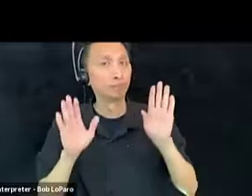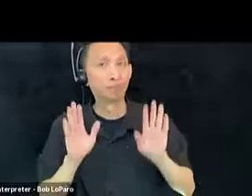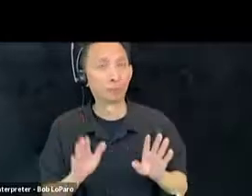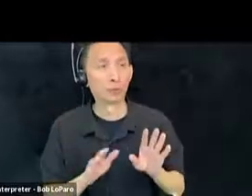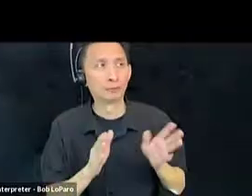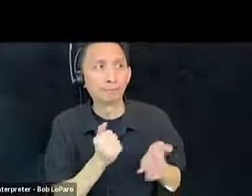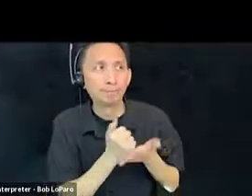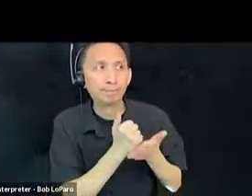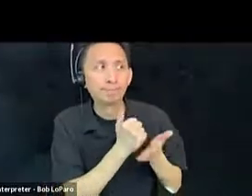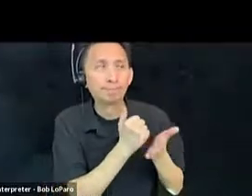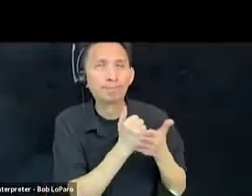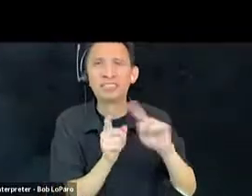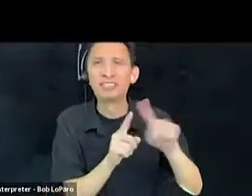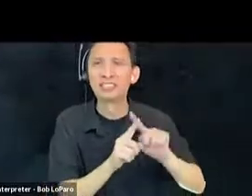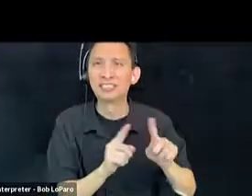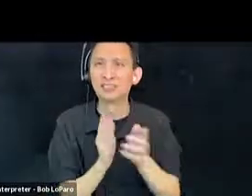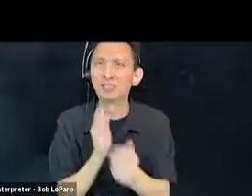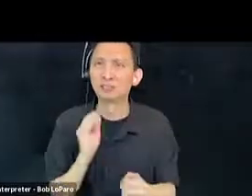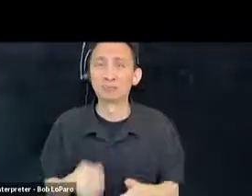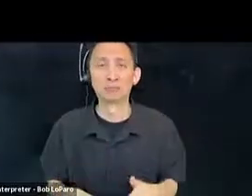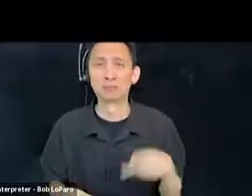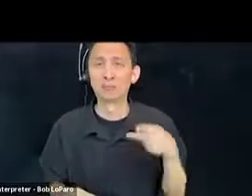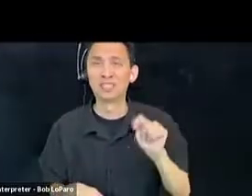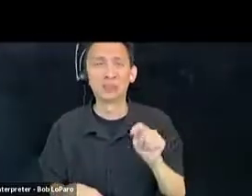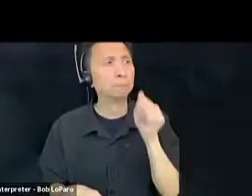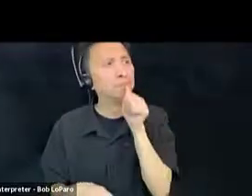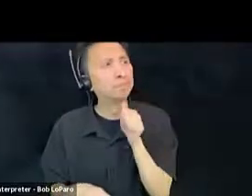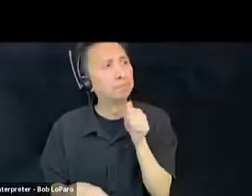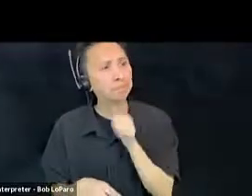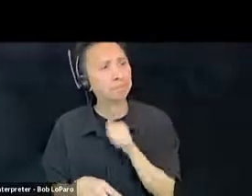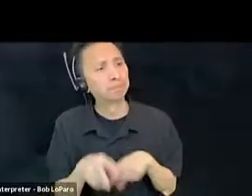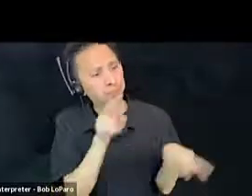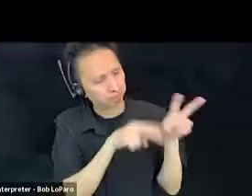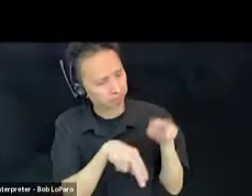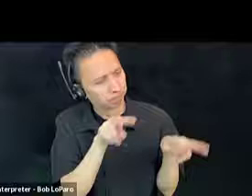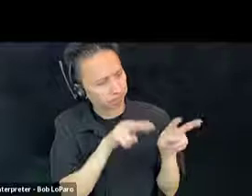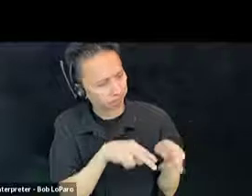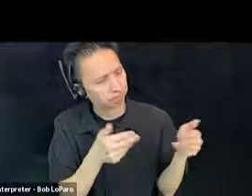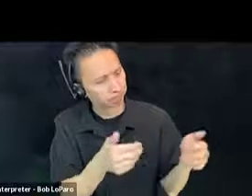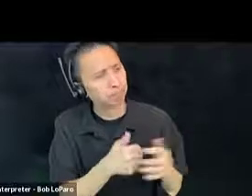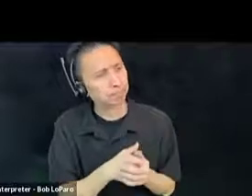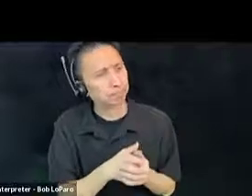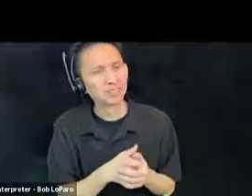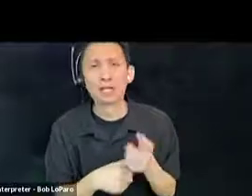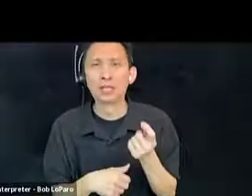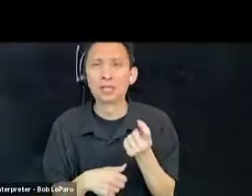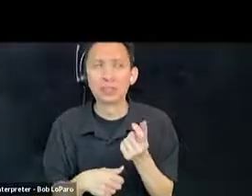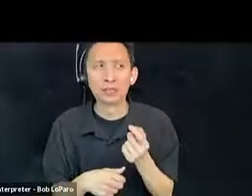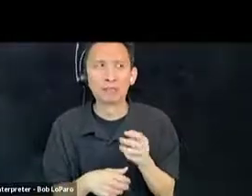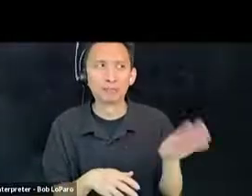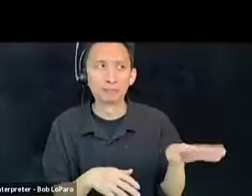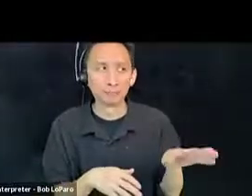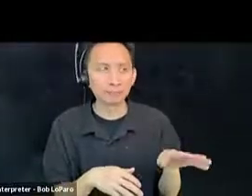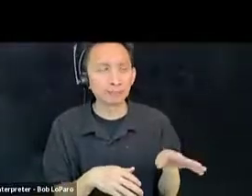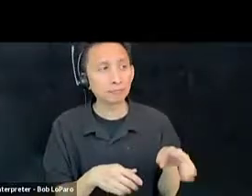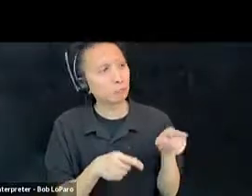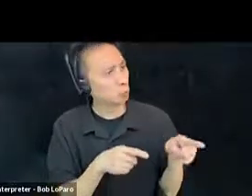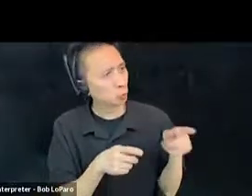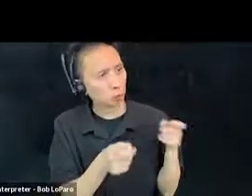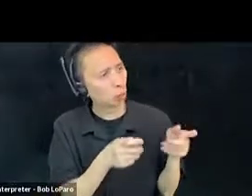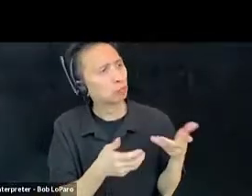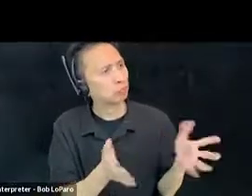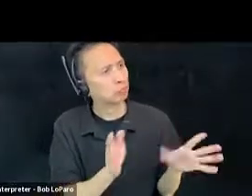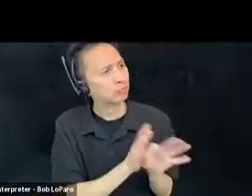those skills. So she gave him plenty of time to read all of his options with maybe just a verbal prompt that reminded him that he was in control.